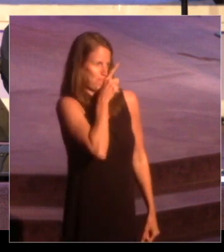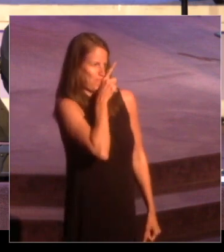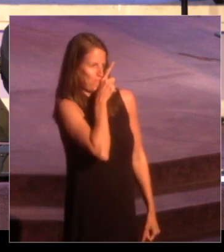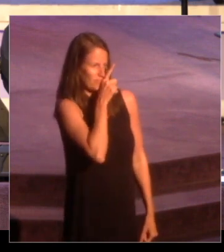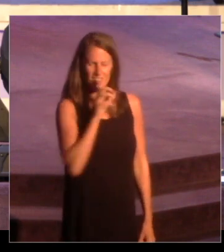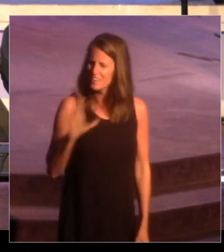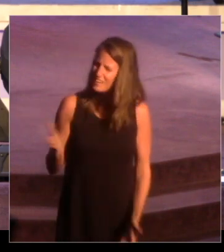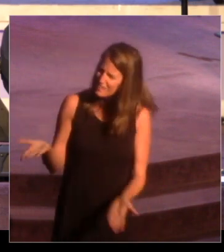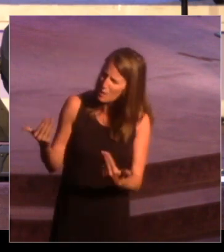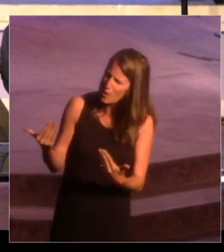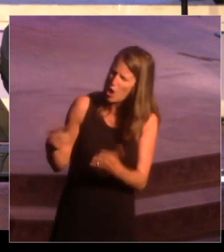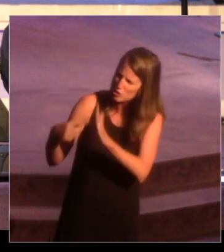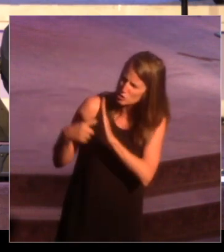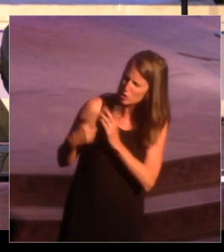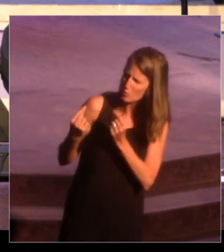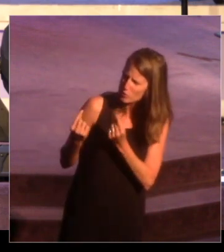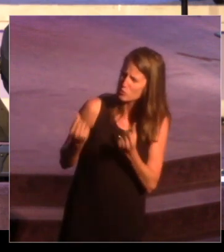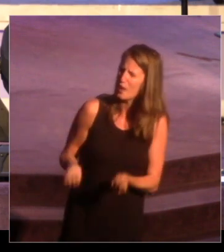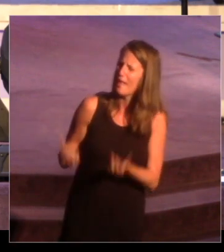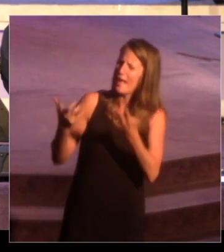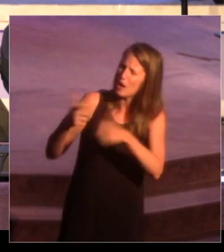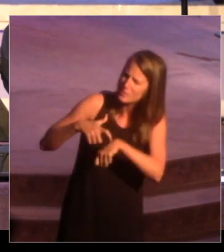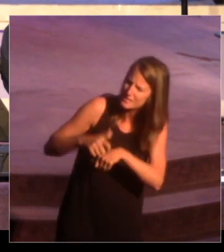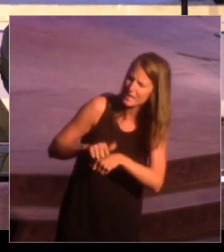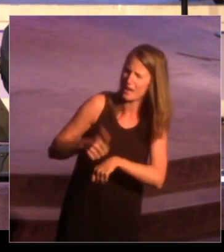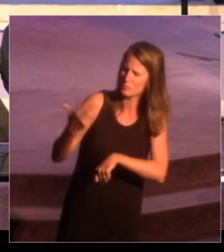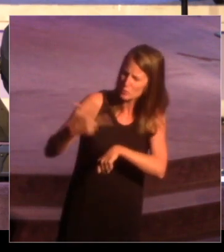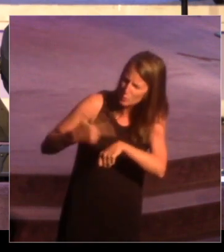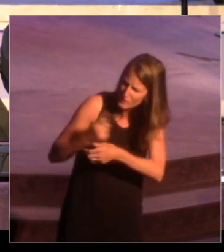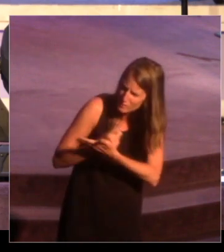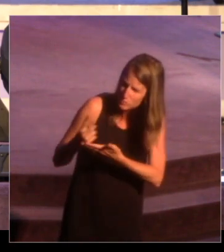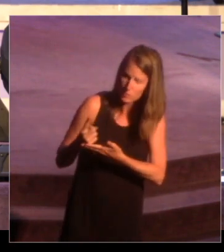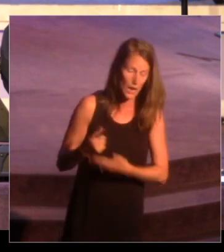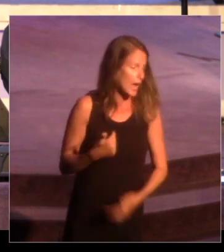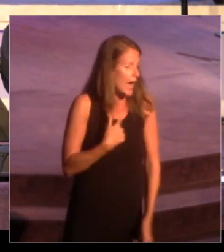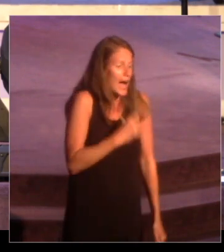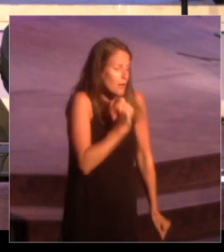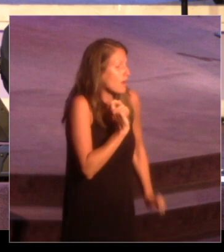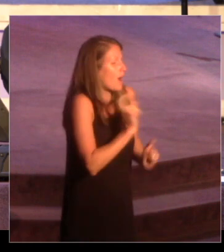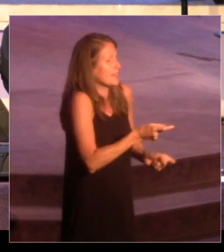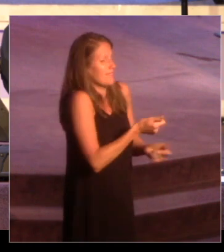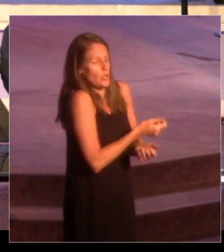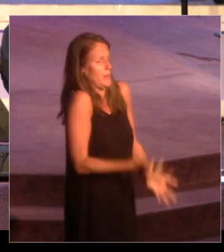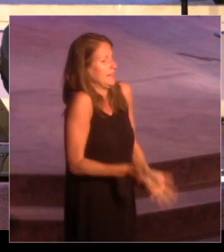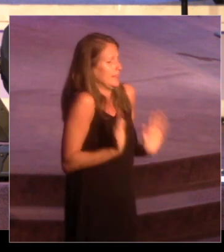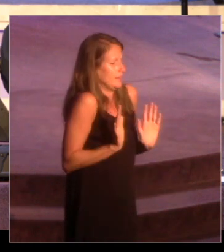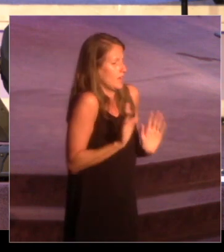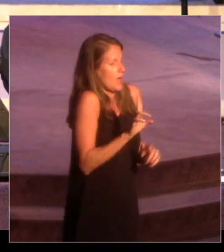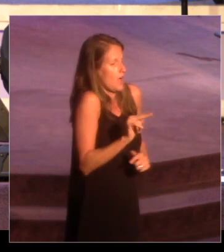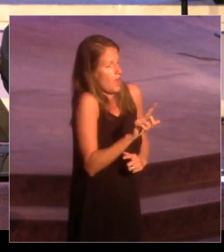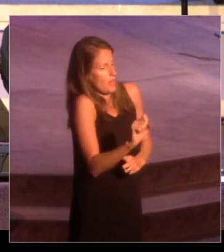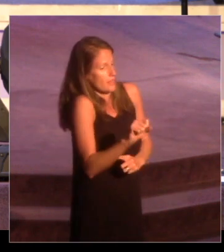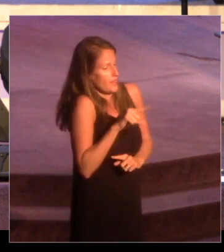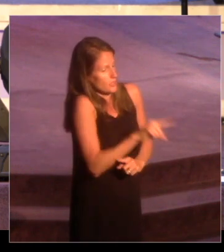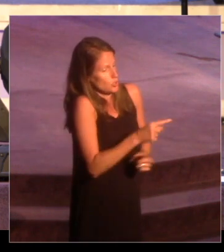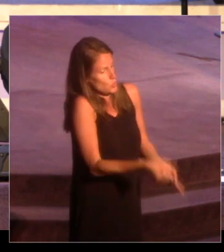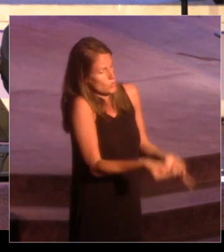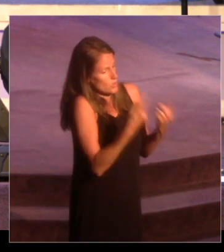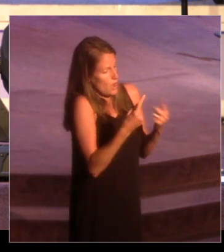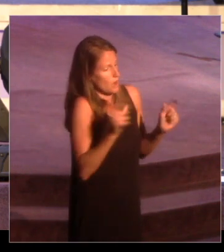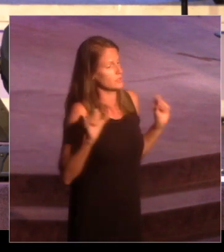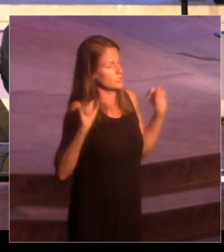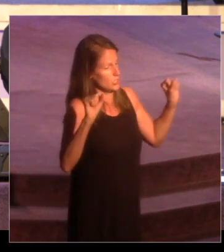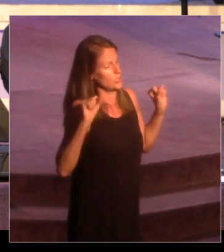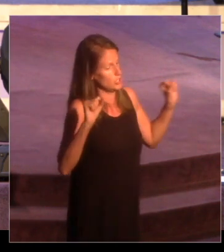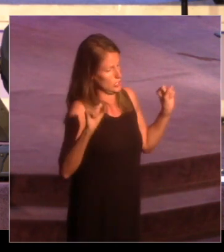give me the reps, give me the sets, give me the exercise. What am I supposed to do? He's like, I'm not giving that to you unless you come to the gym and